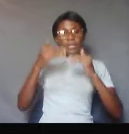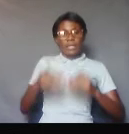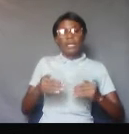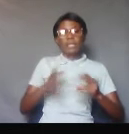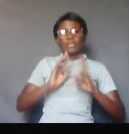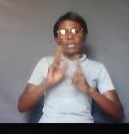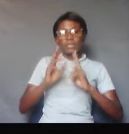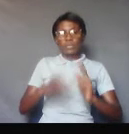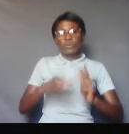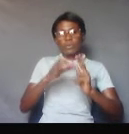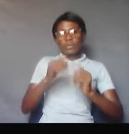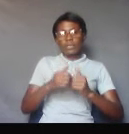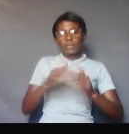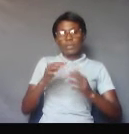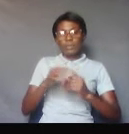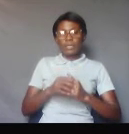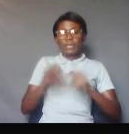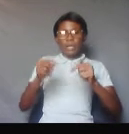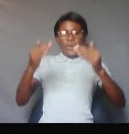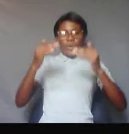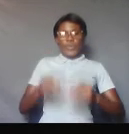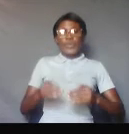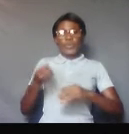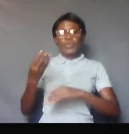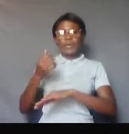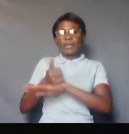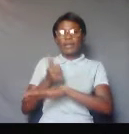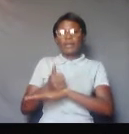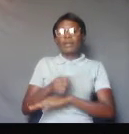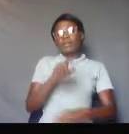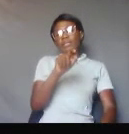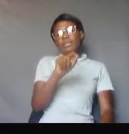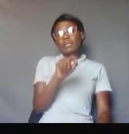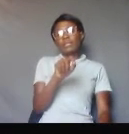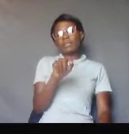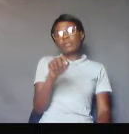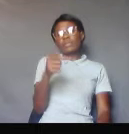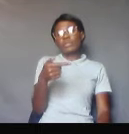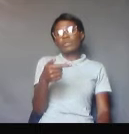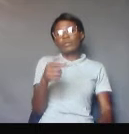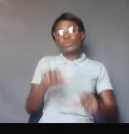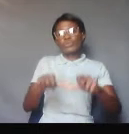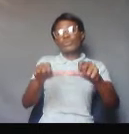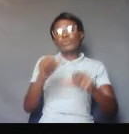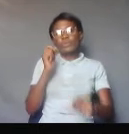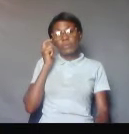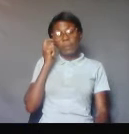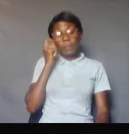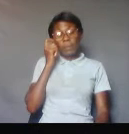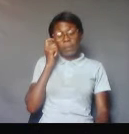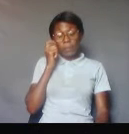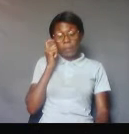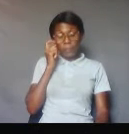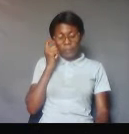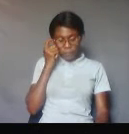honors. I saved her Bible study in my file for her honors this morning. So TG, please share with